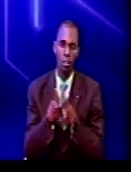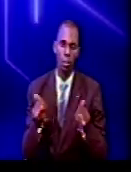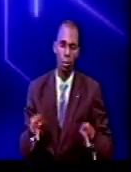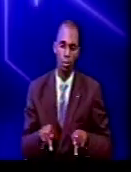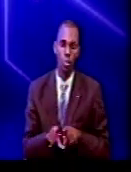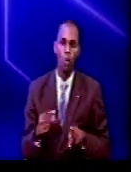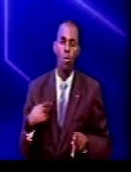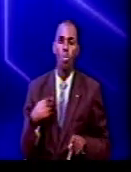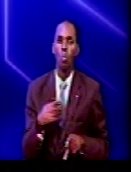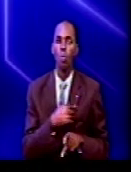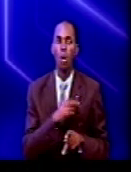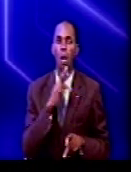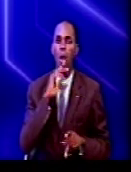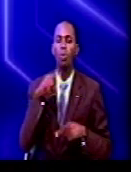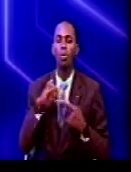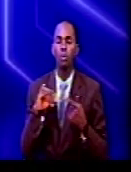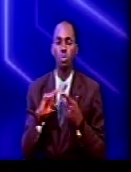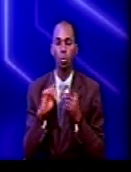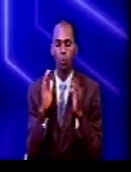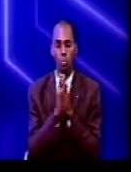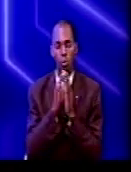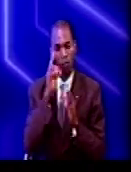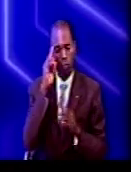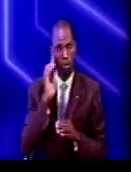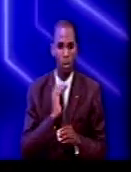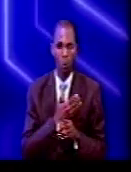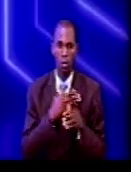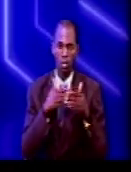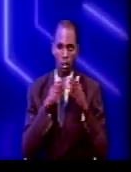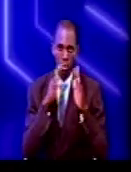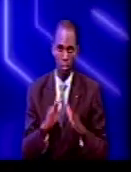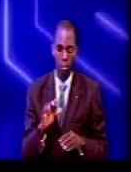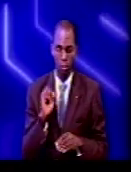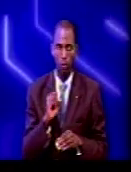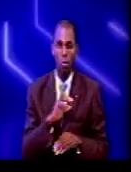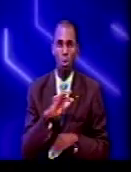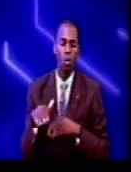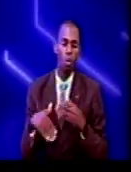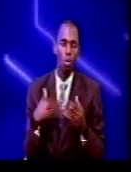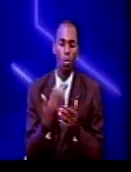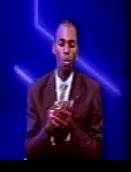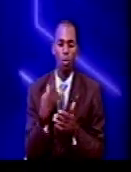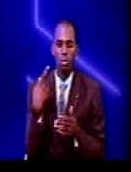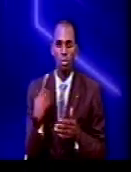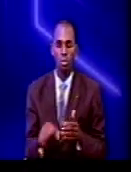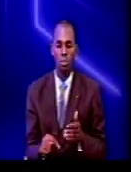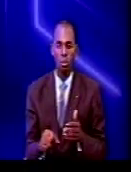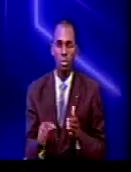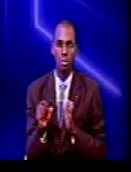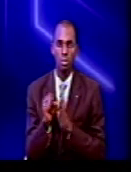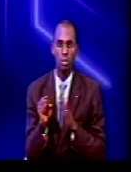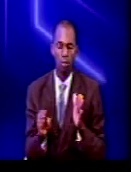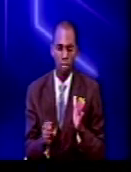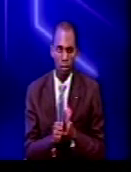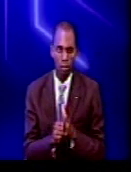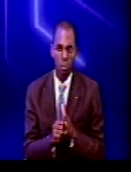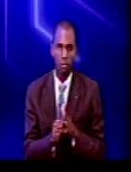place. We are going to pray for our leaders, all the